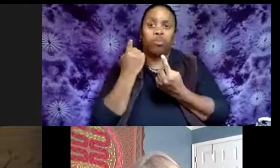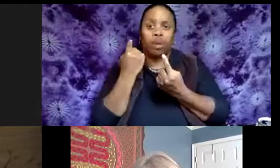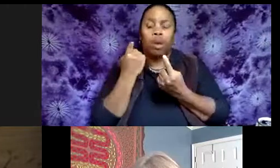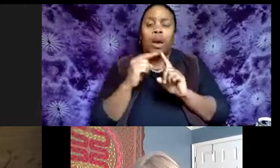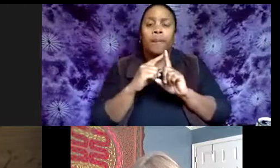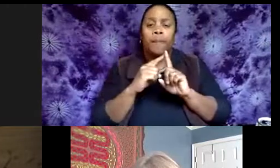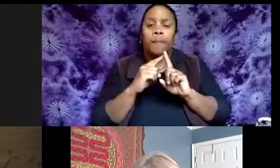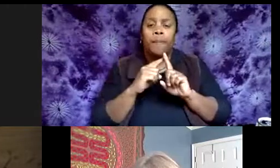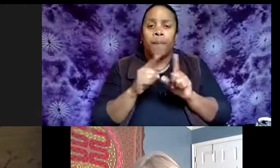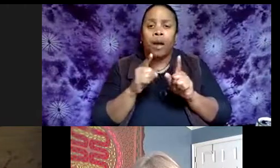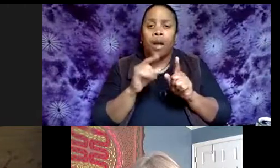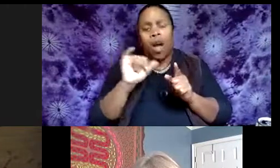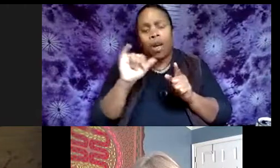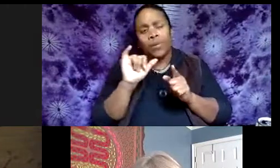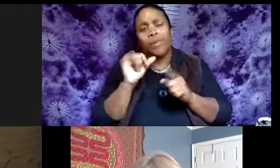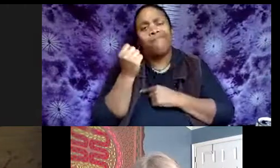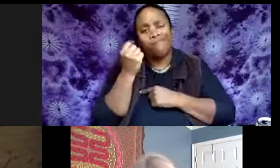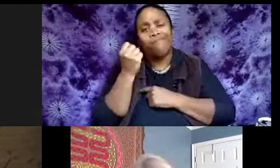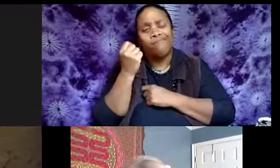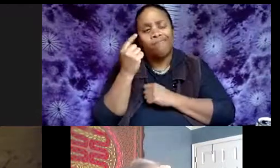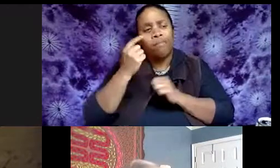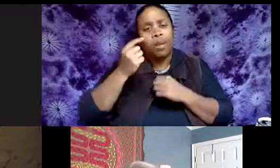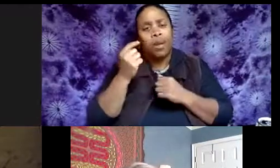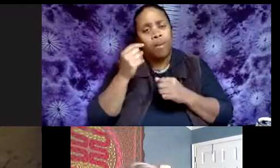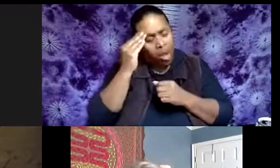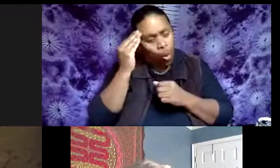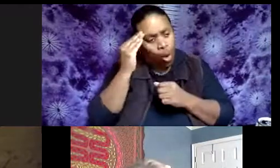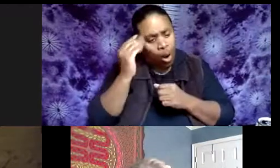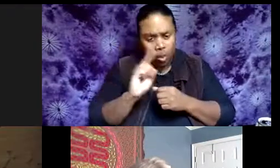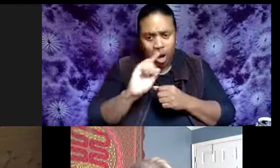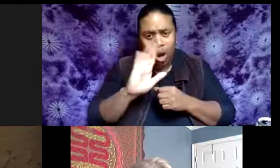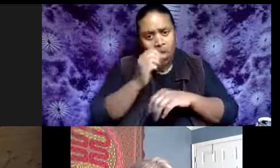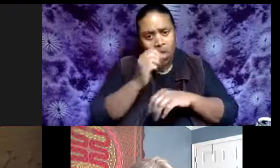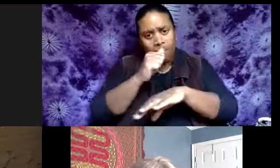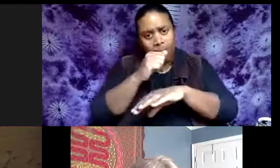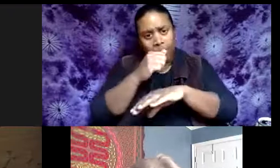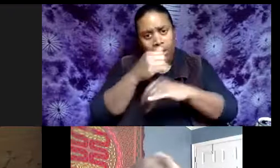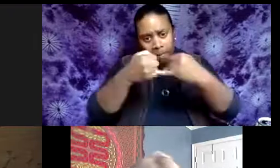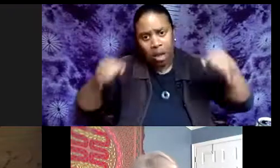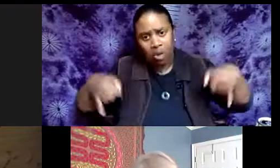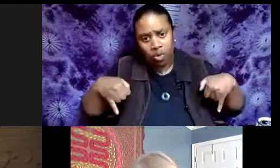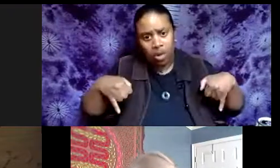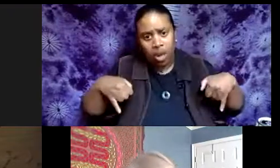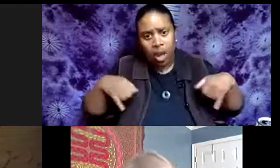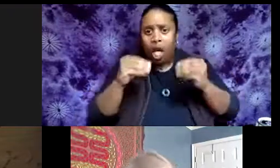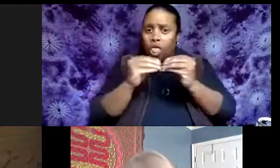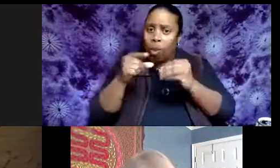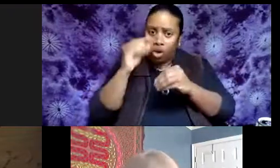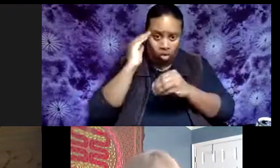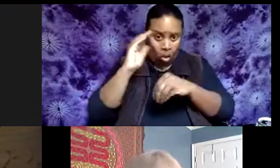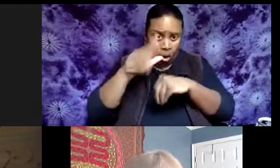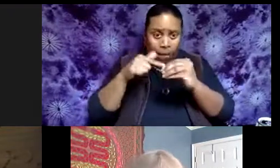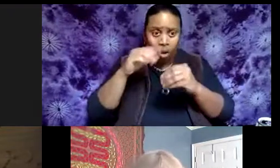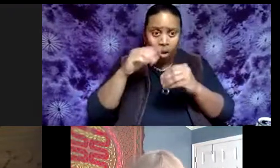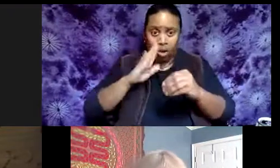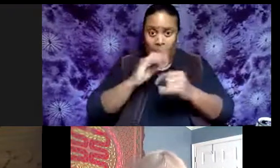but also just kind of know, where are your boundaries. And just like the more you know about those boundaries, the more you'll be able to go, oh, okay, those